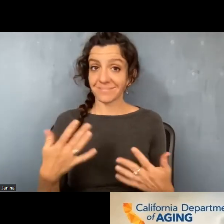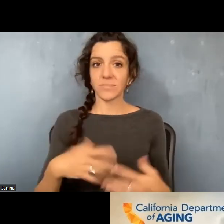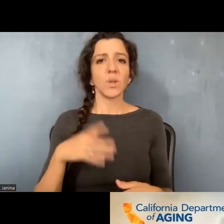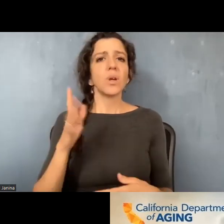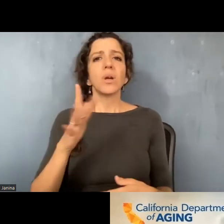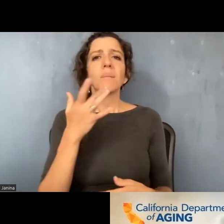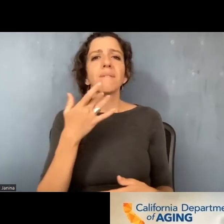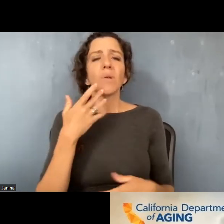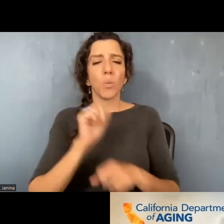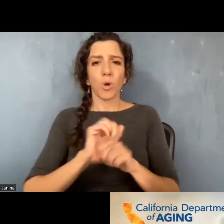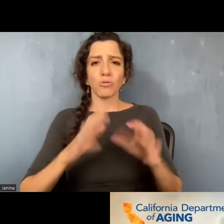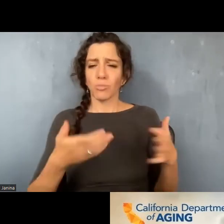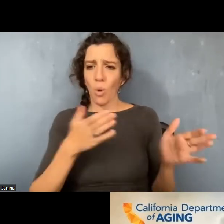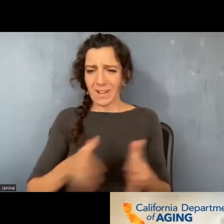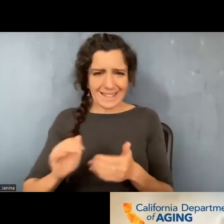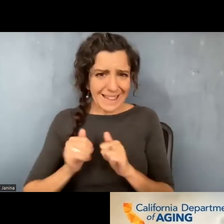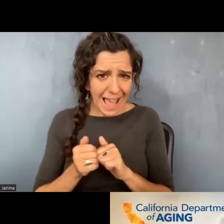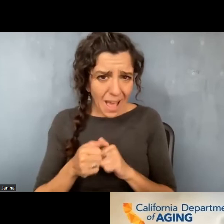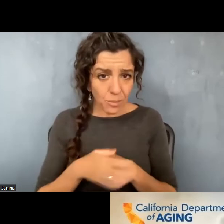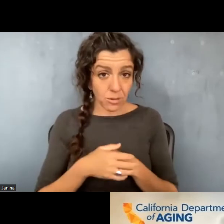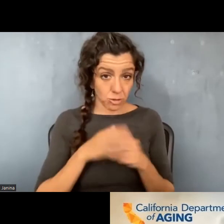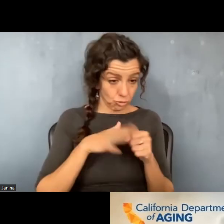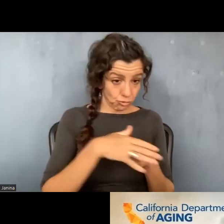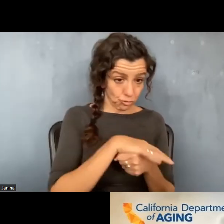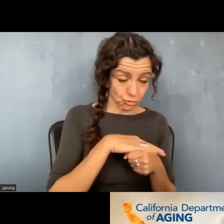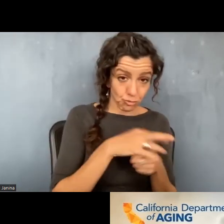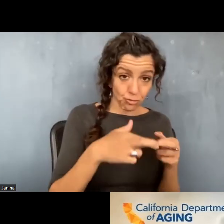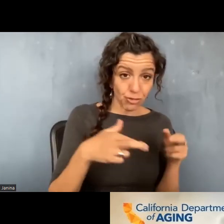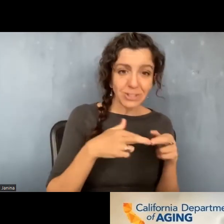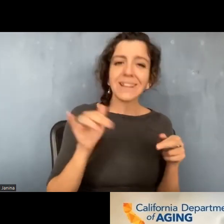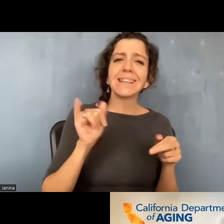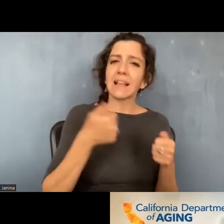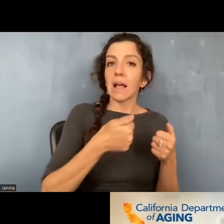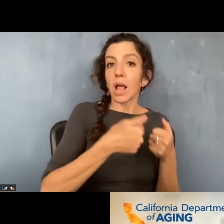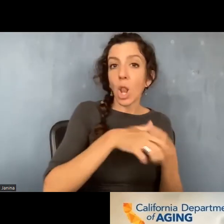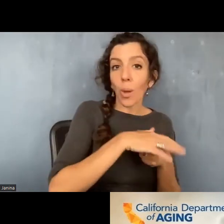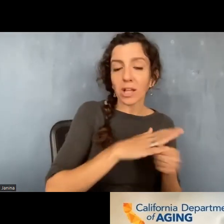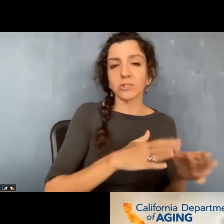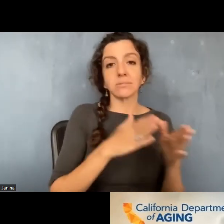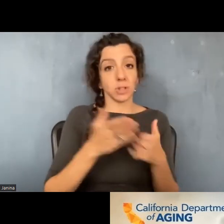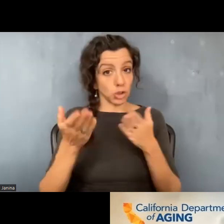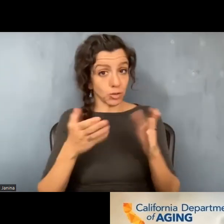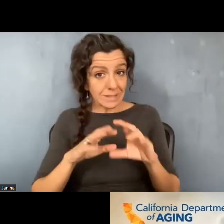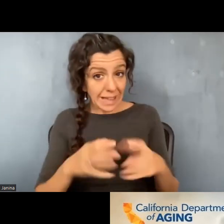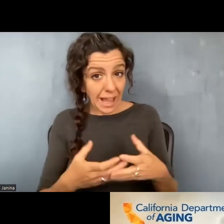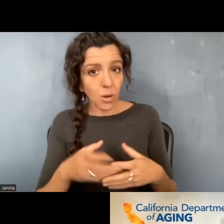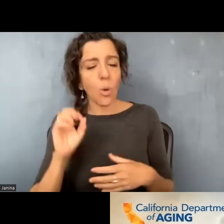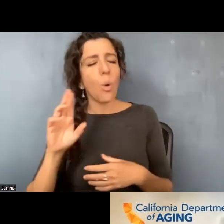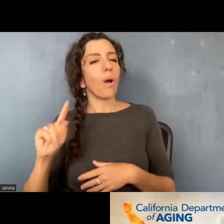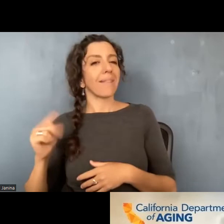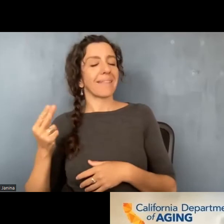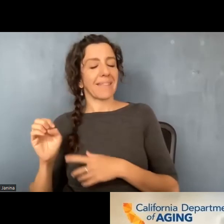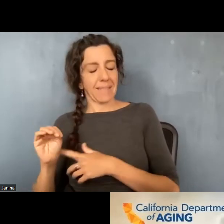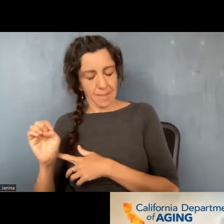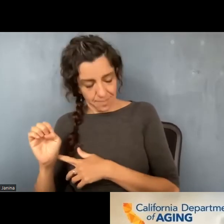be organized by region, which is like location, by service category, or your theme? So region will